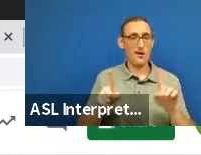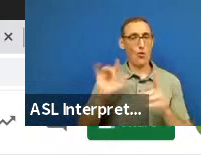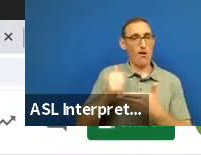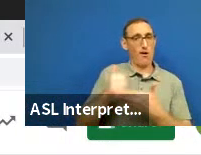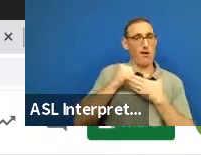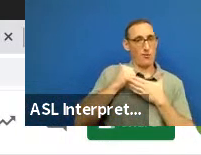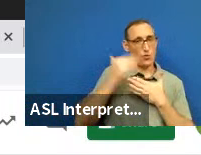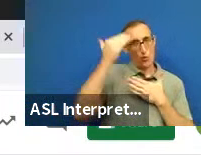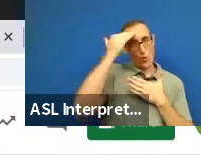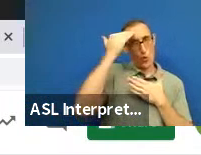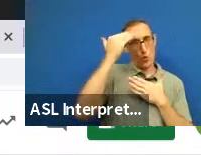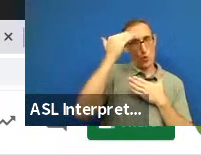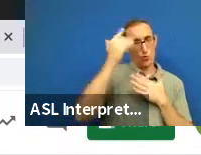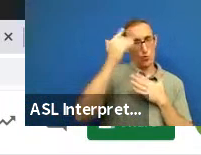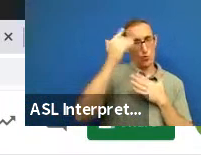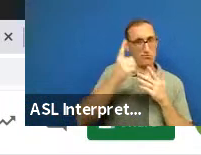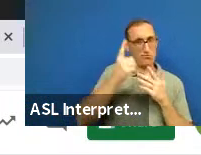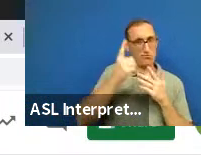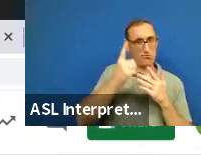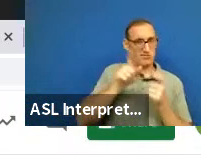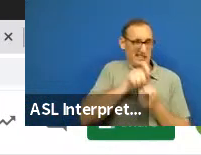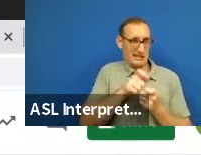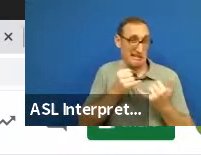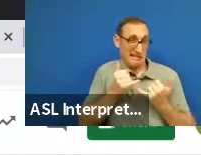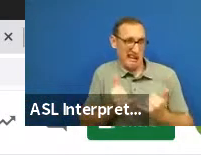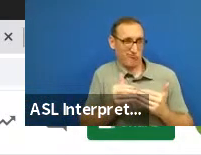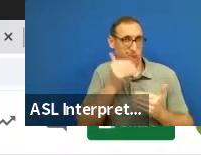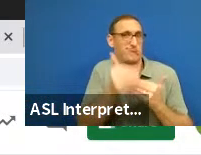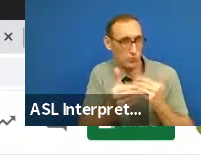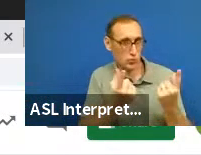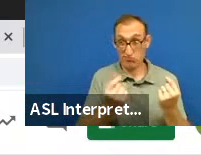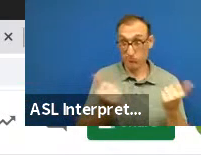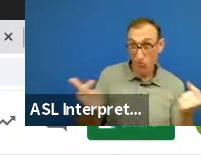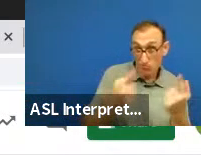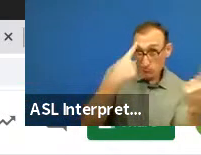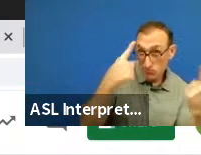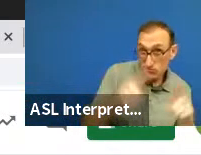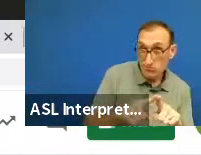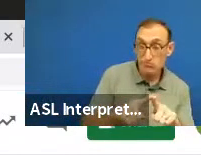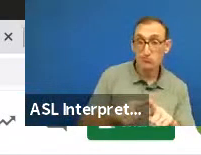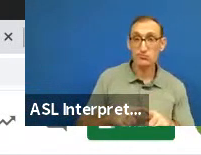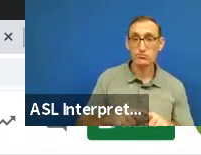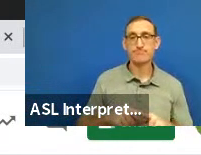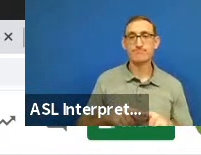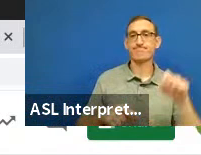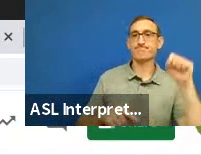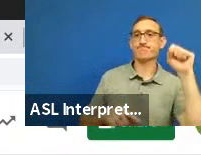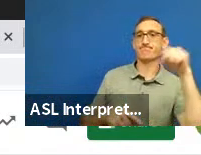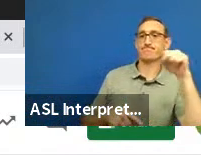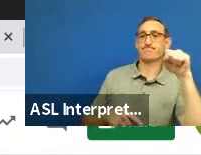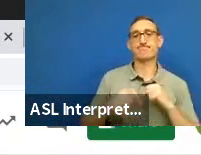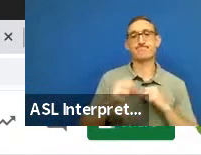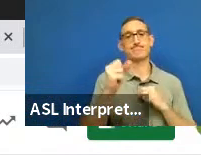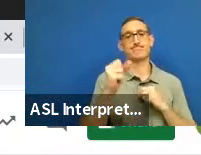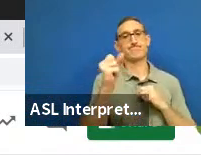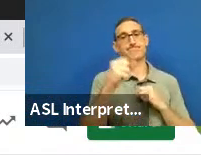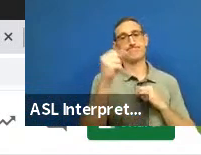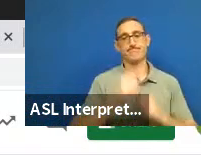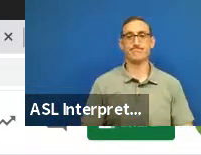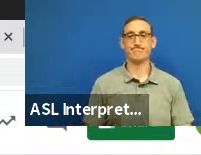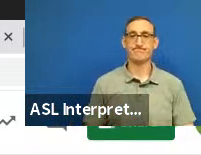take. Okay. Is everybody okay with that? Yes. Fine.